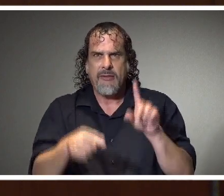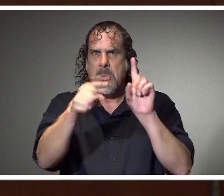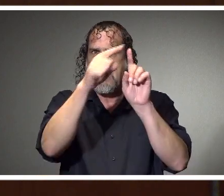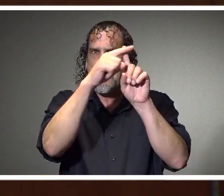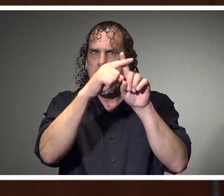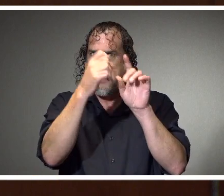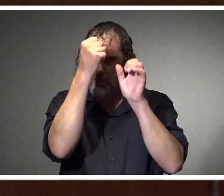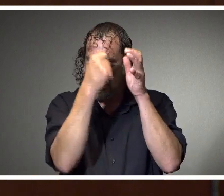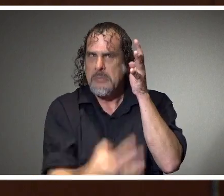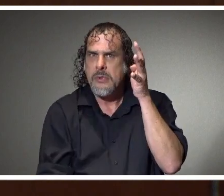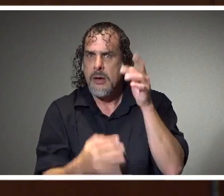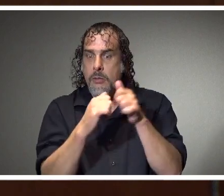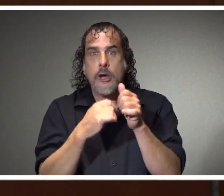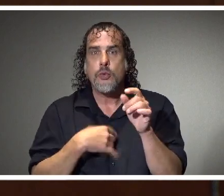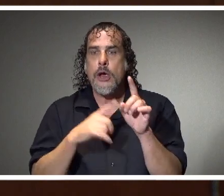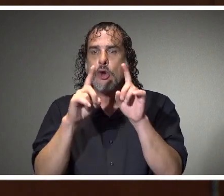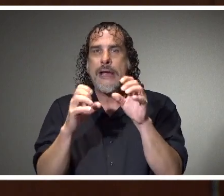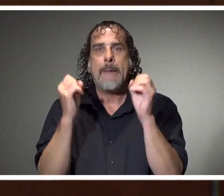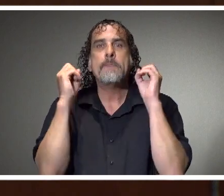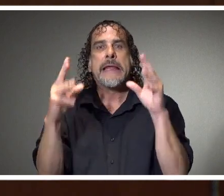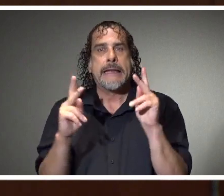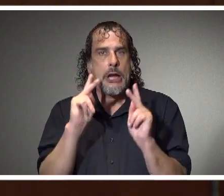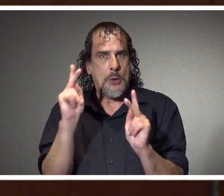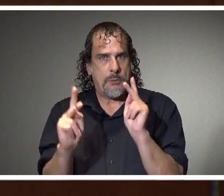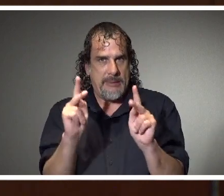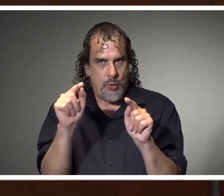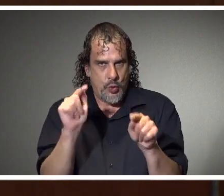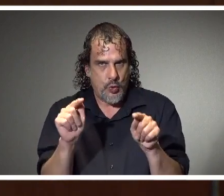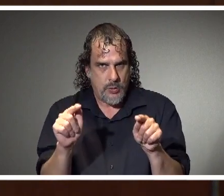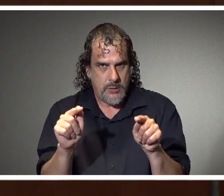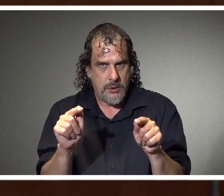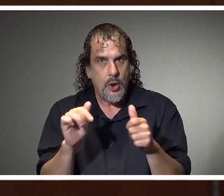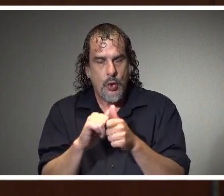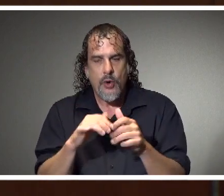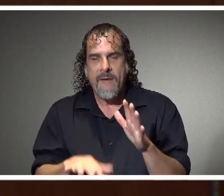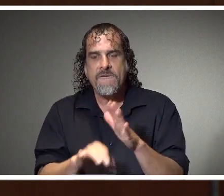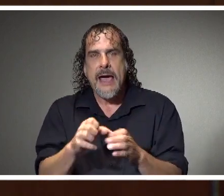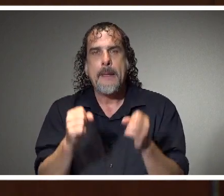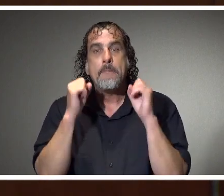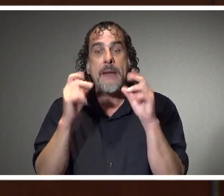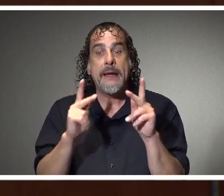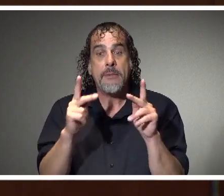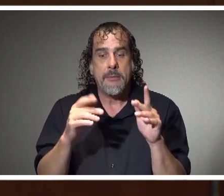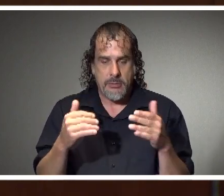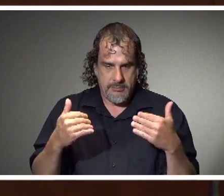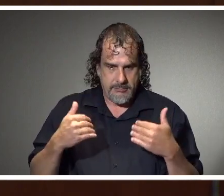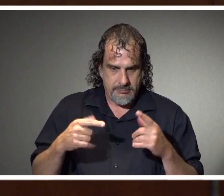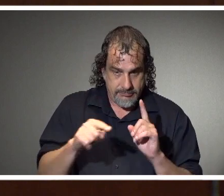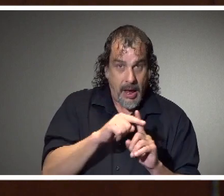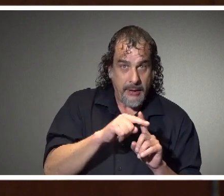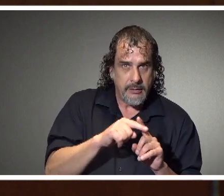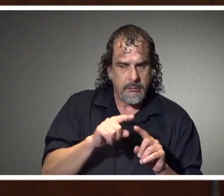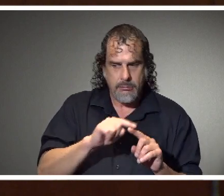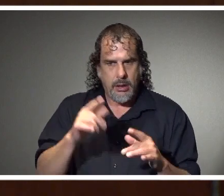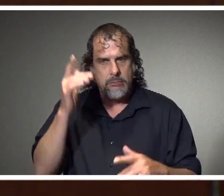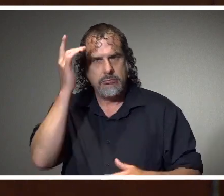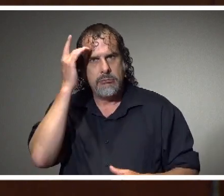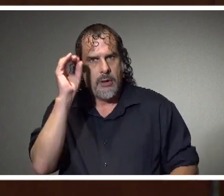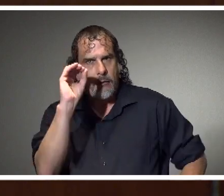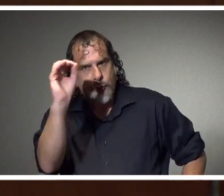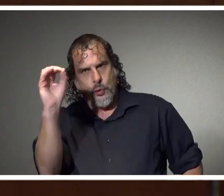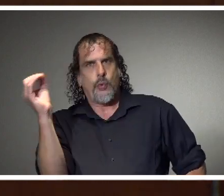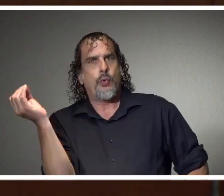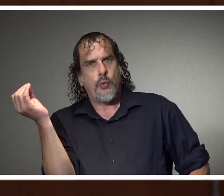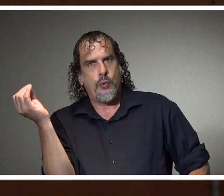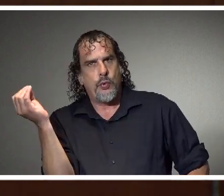asymptomatic cases. We're actually finding a large number of asymptomatic cases that, based on symptoms, would never have been detected. So that's going to